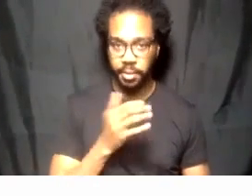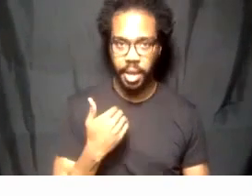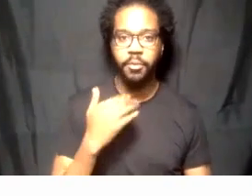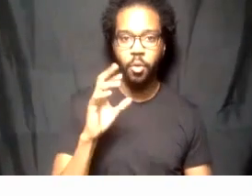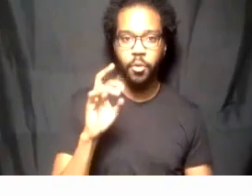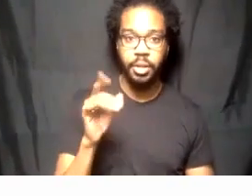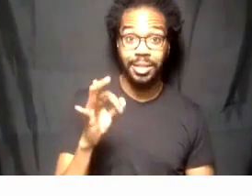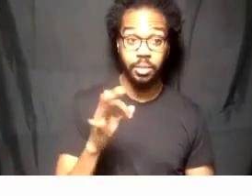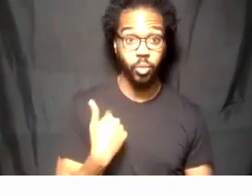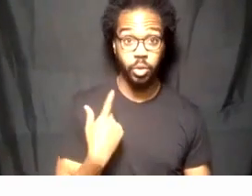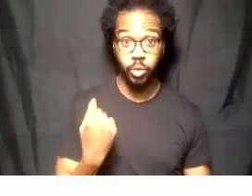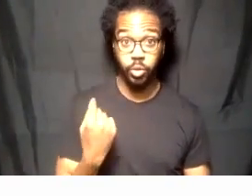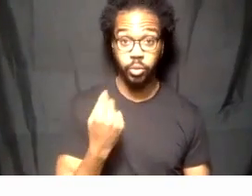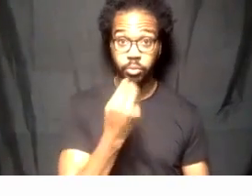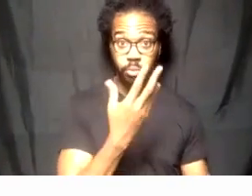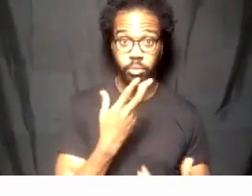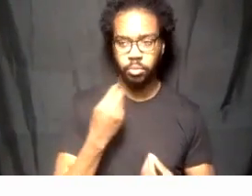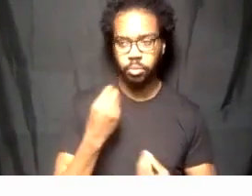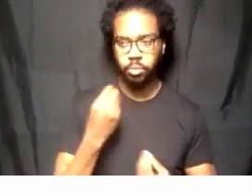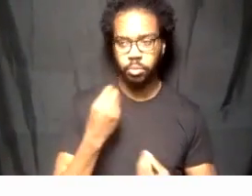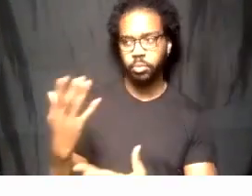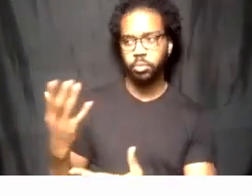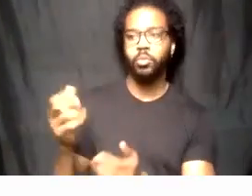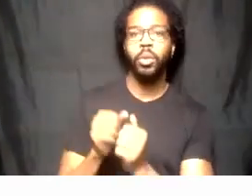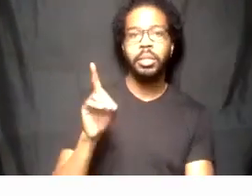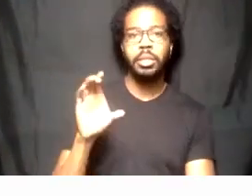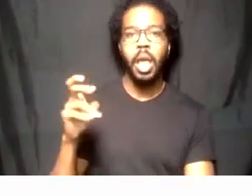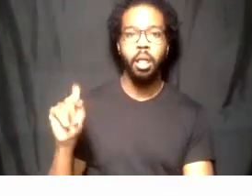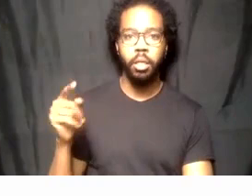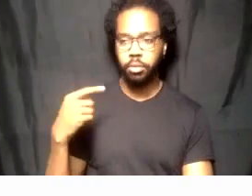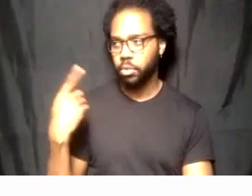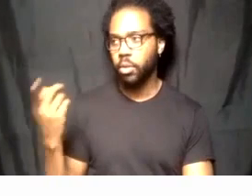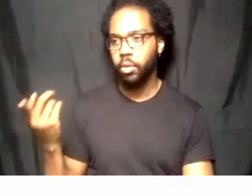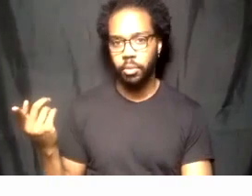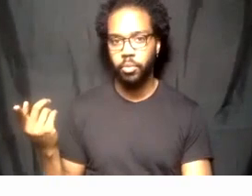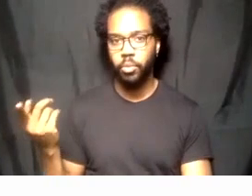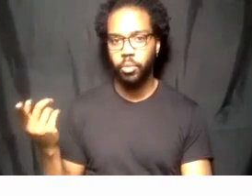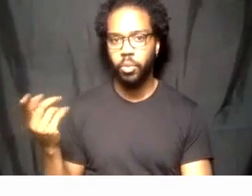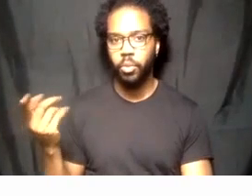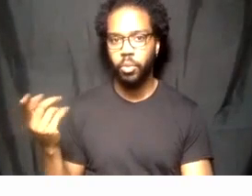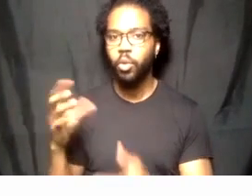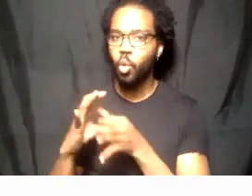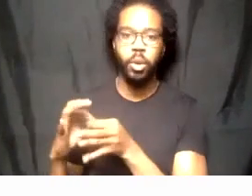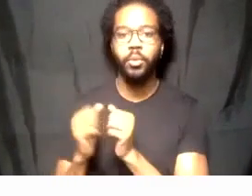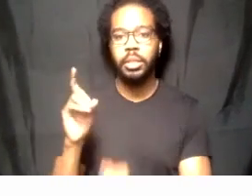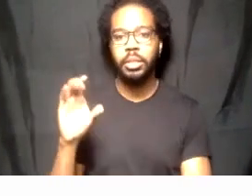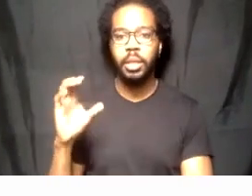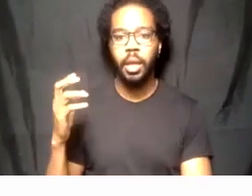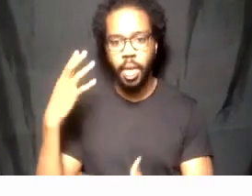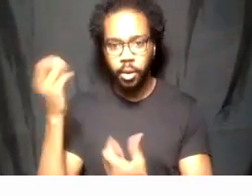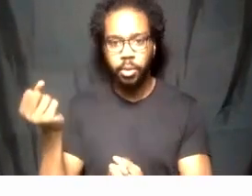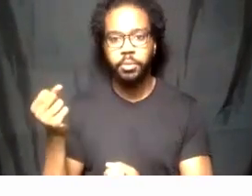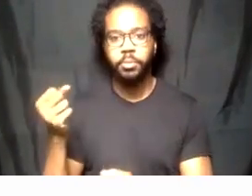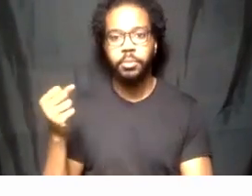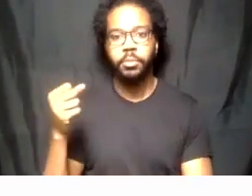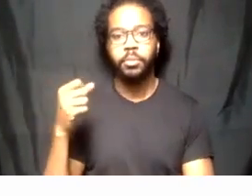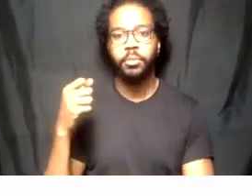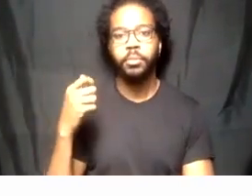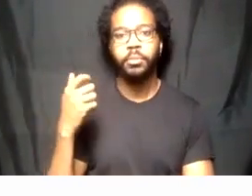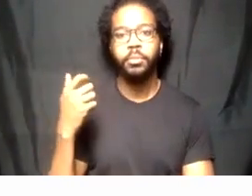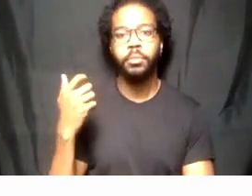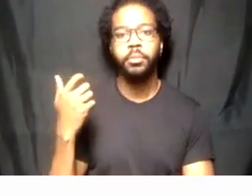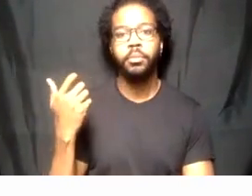We share that information with DC Health. We coordinate with DC Health so that we're aware of any people who work